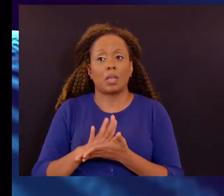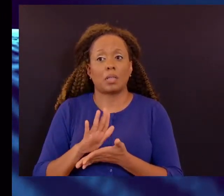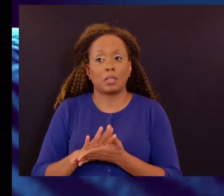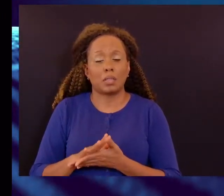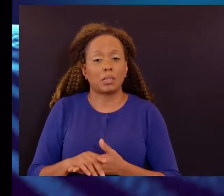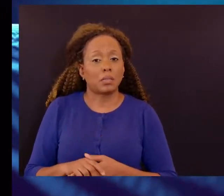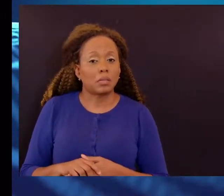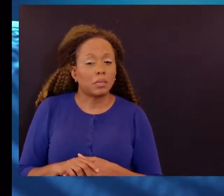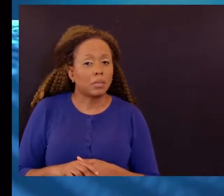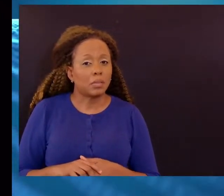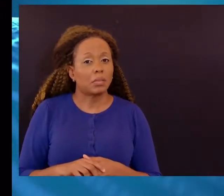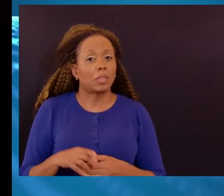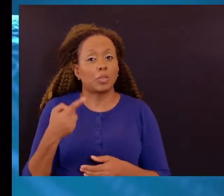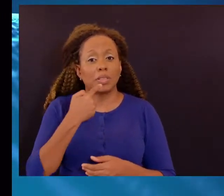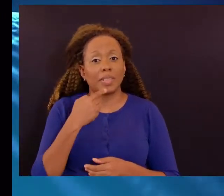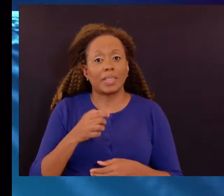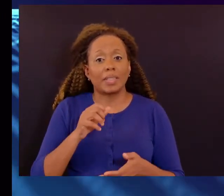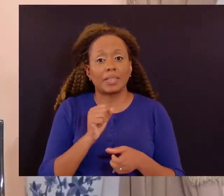that?